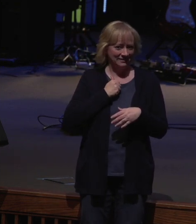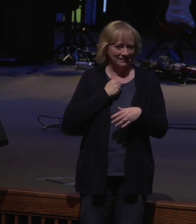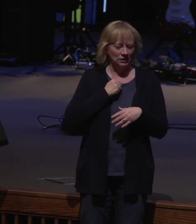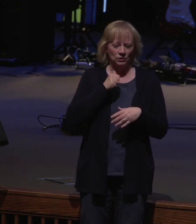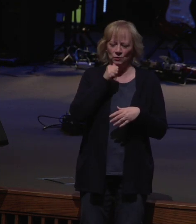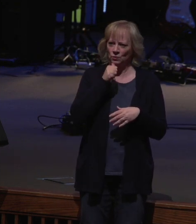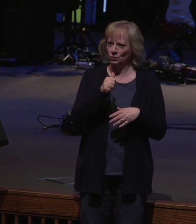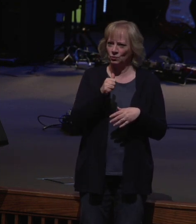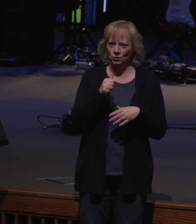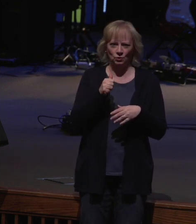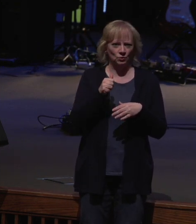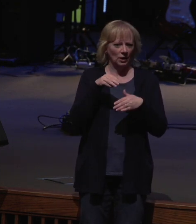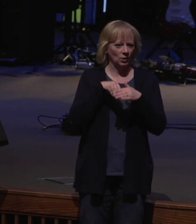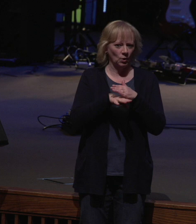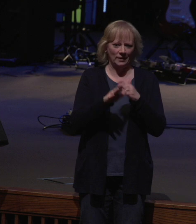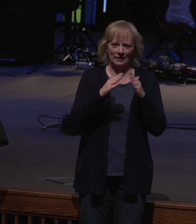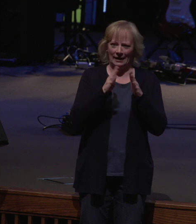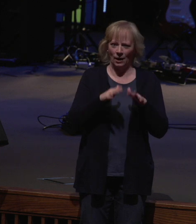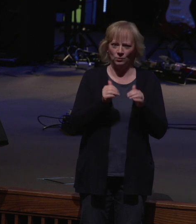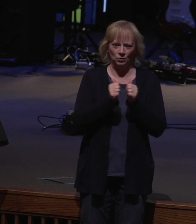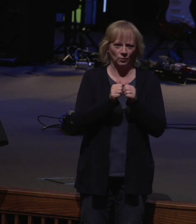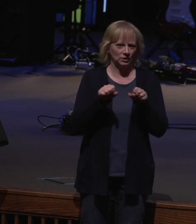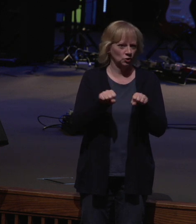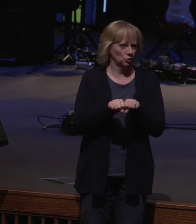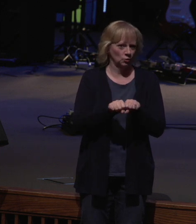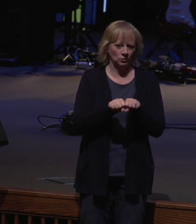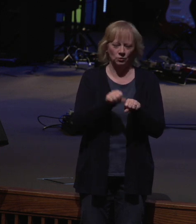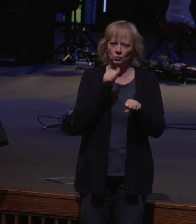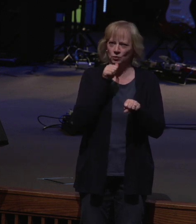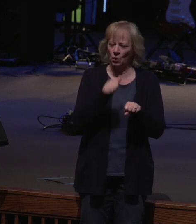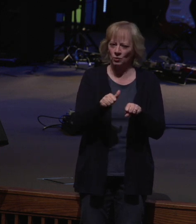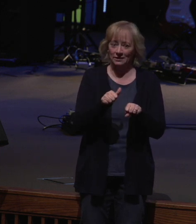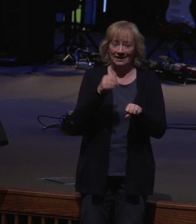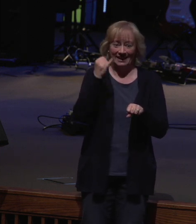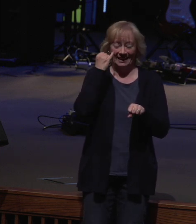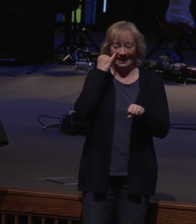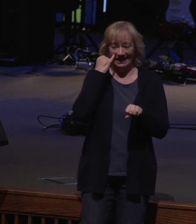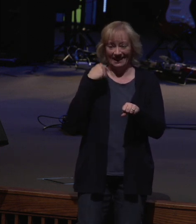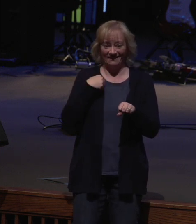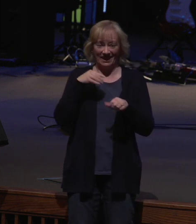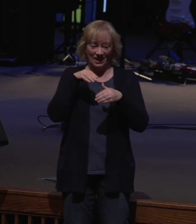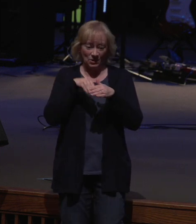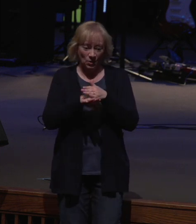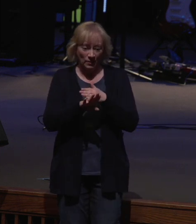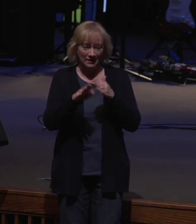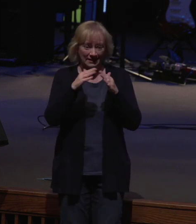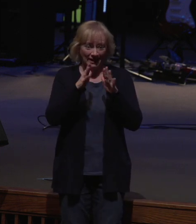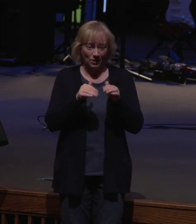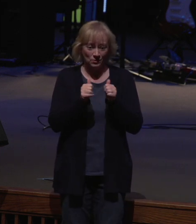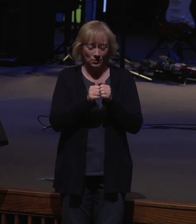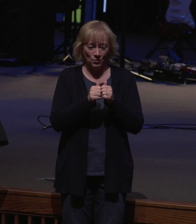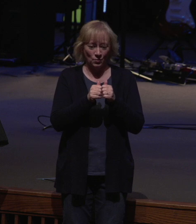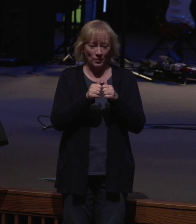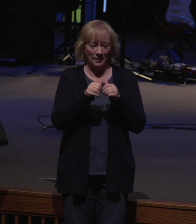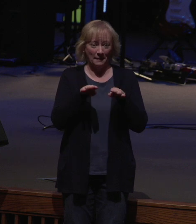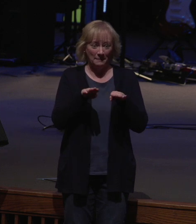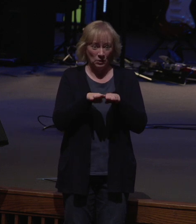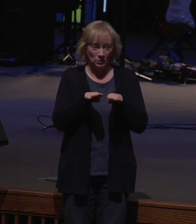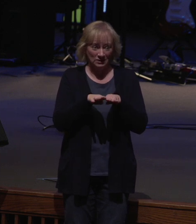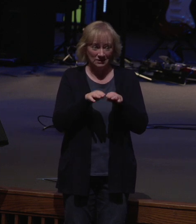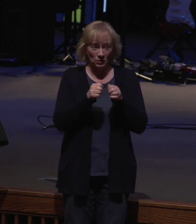the house. You just don't do it. And if I tried to wear snowy boots into the family room, my mom